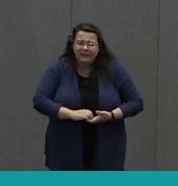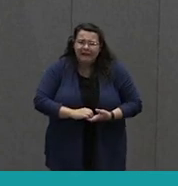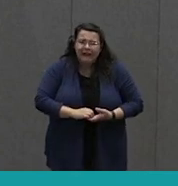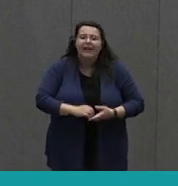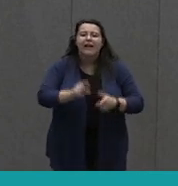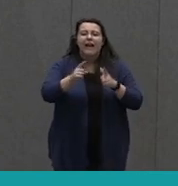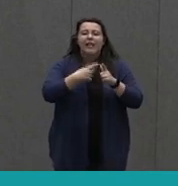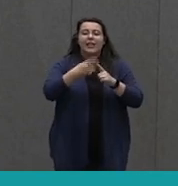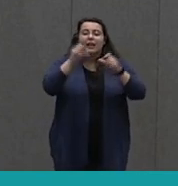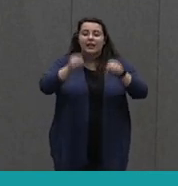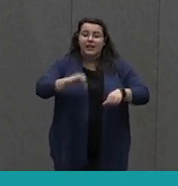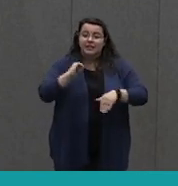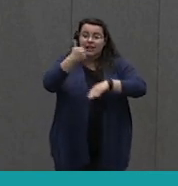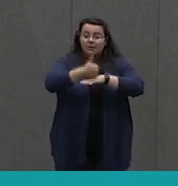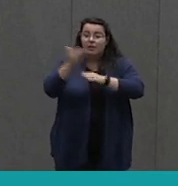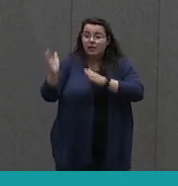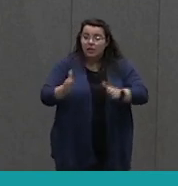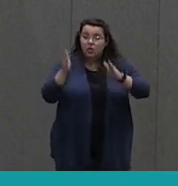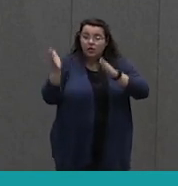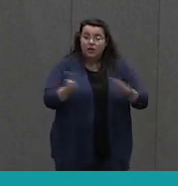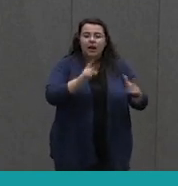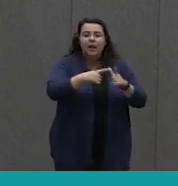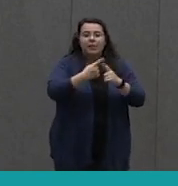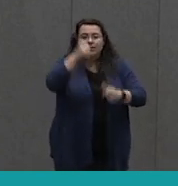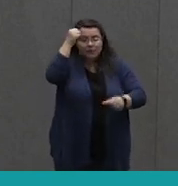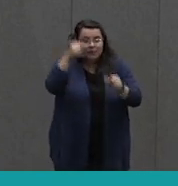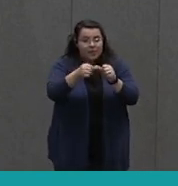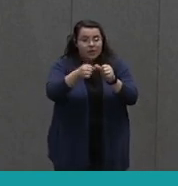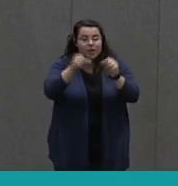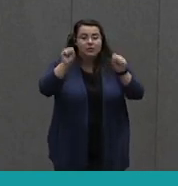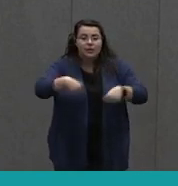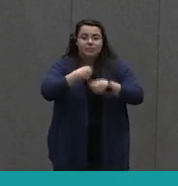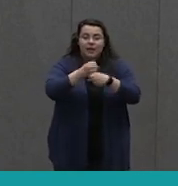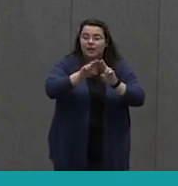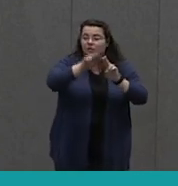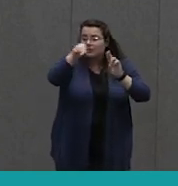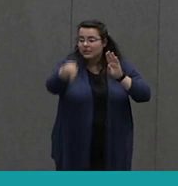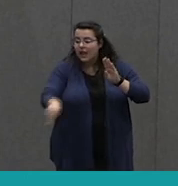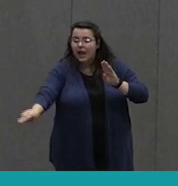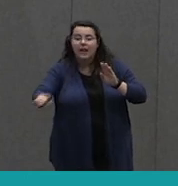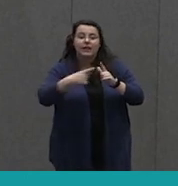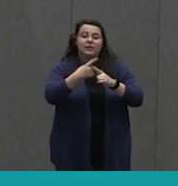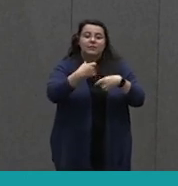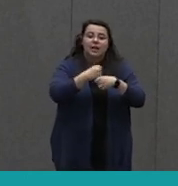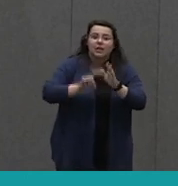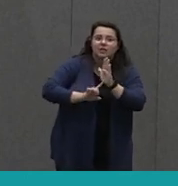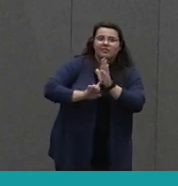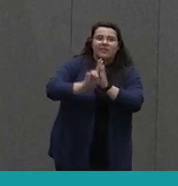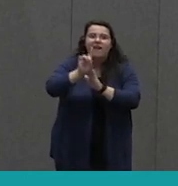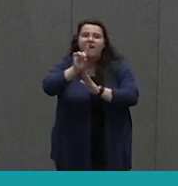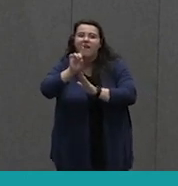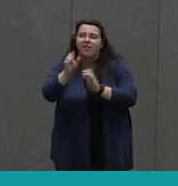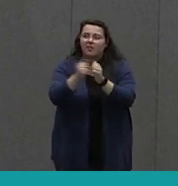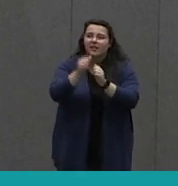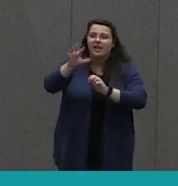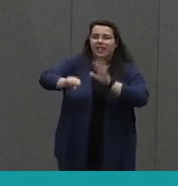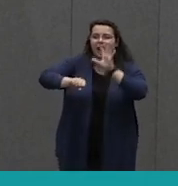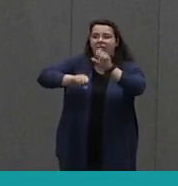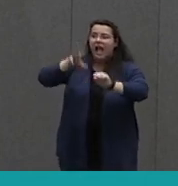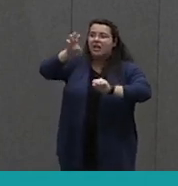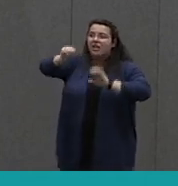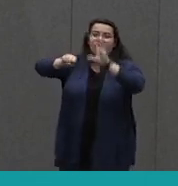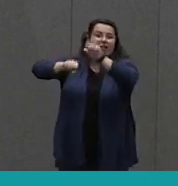see. Now we have og, og. Let's find a letter. Who wants to come